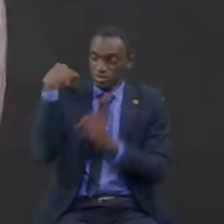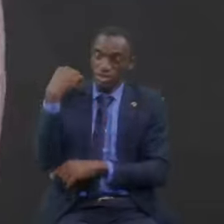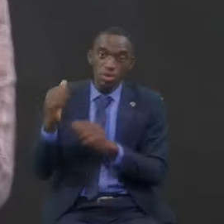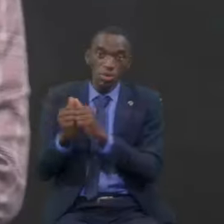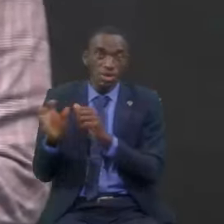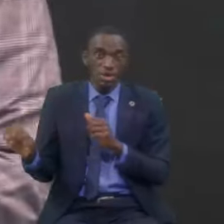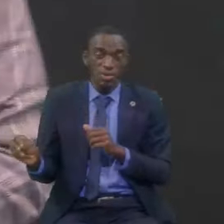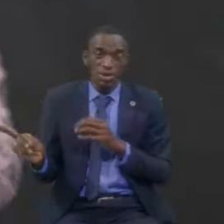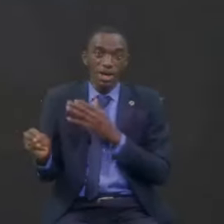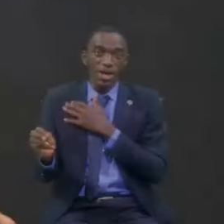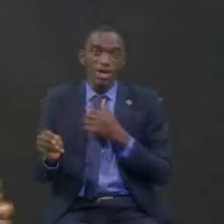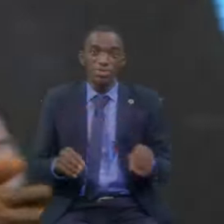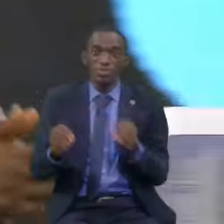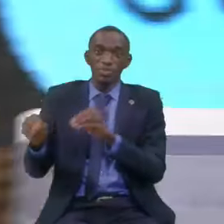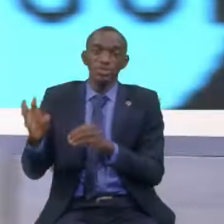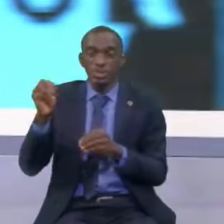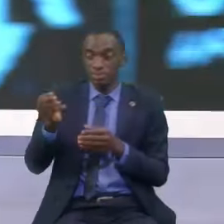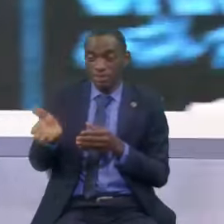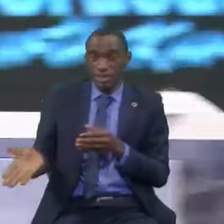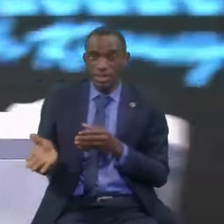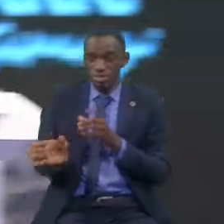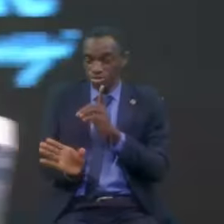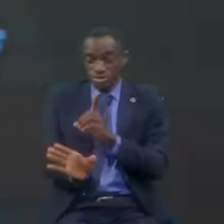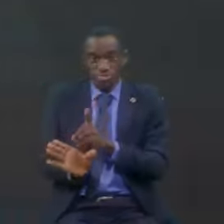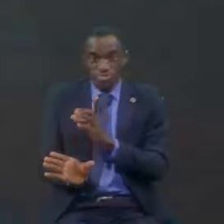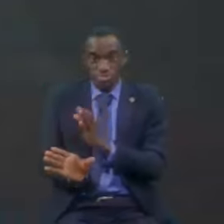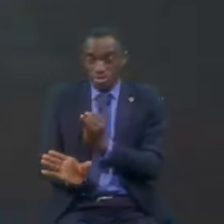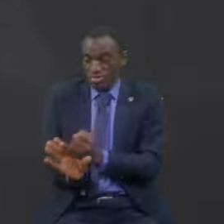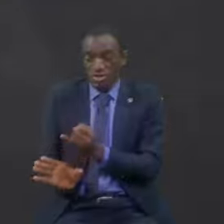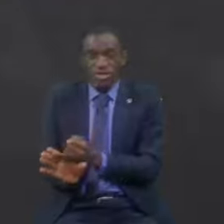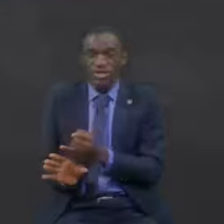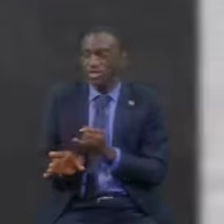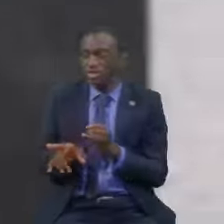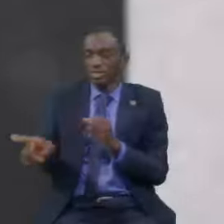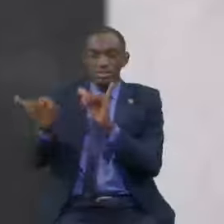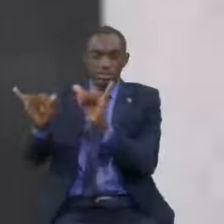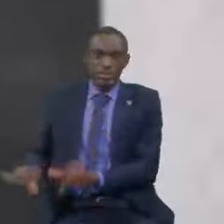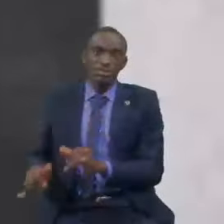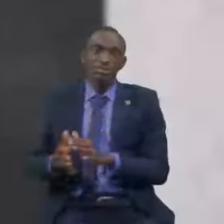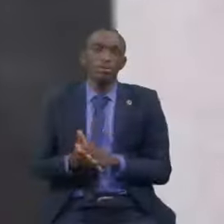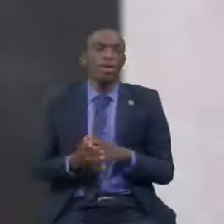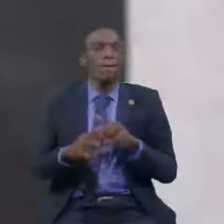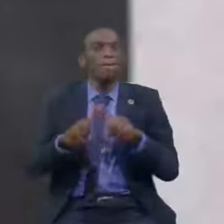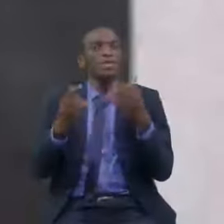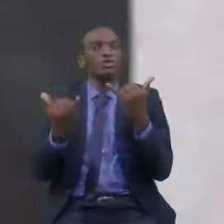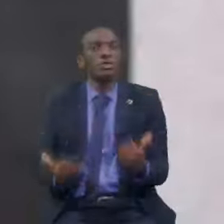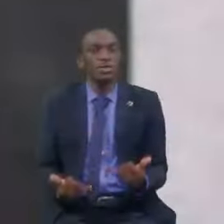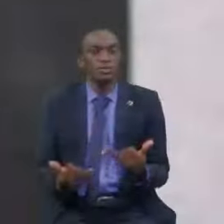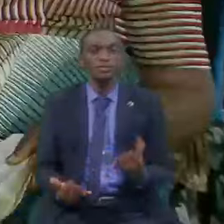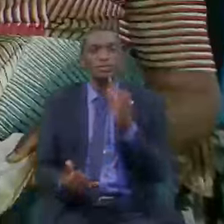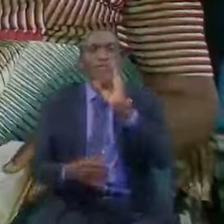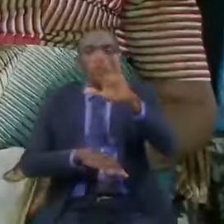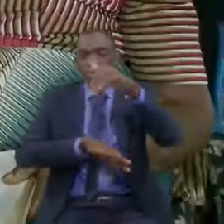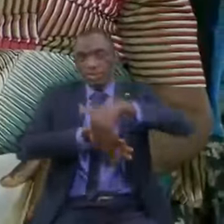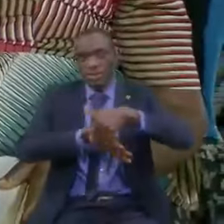there, impotent, that's where he stays. But tonight is your night.